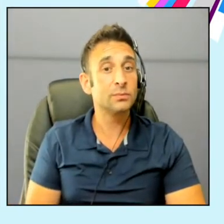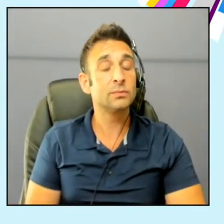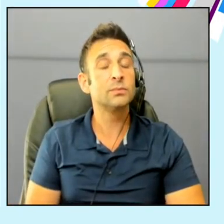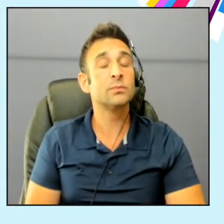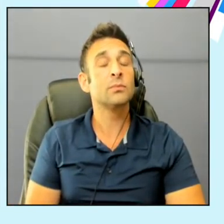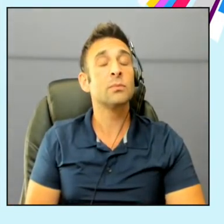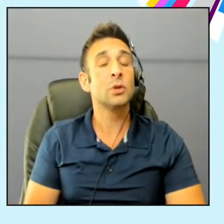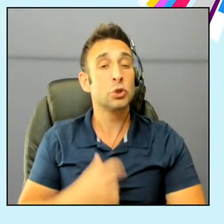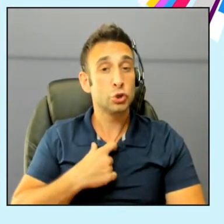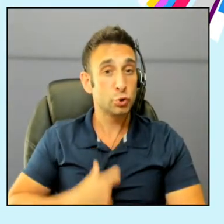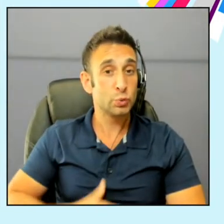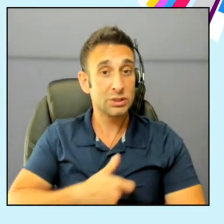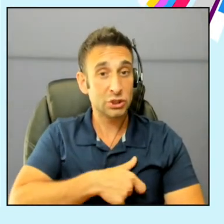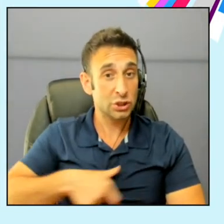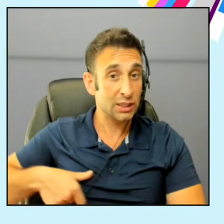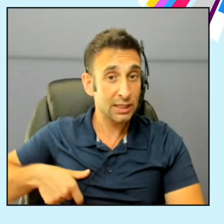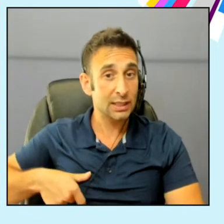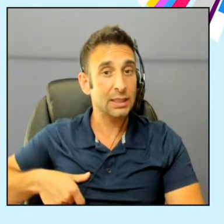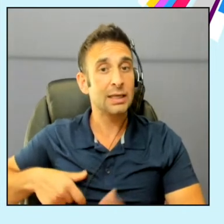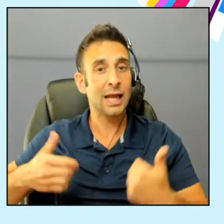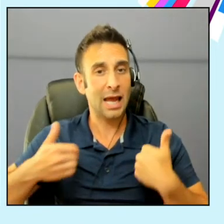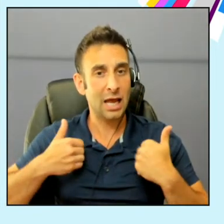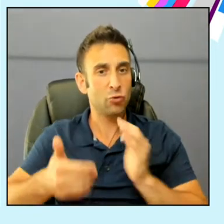referendum, and